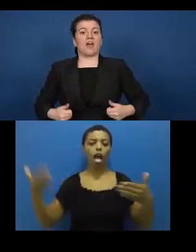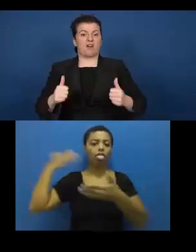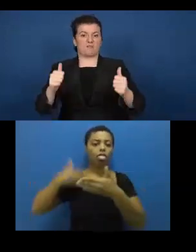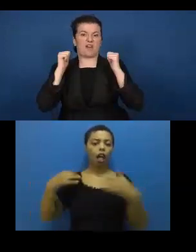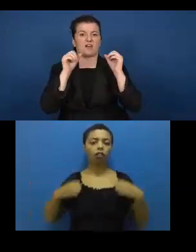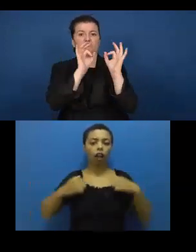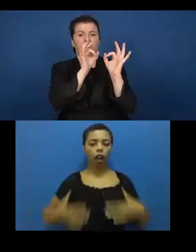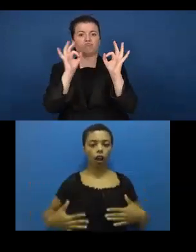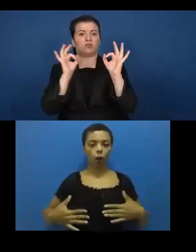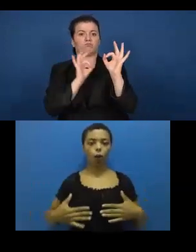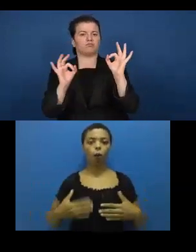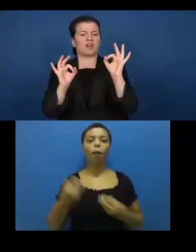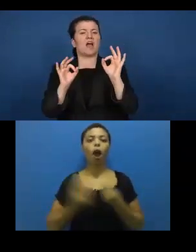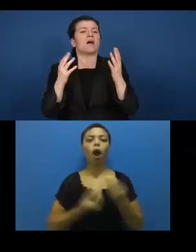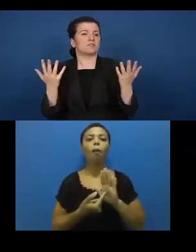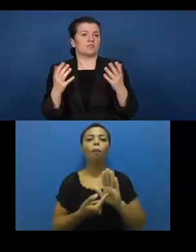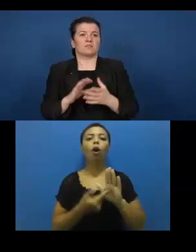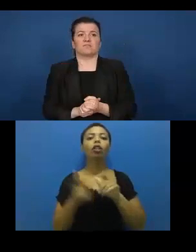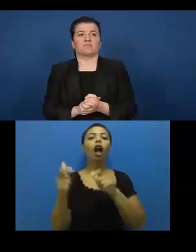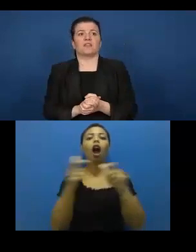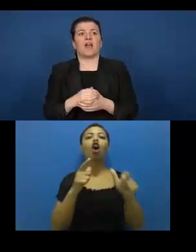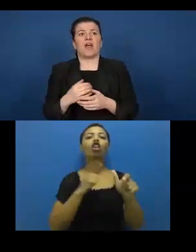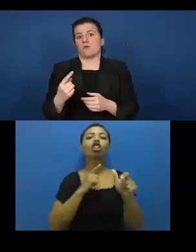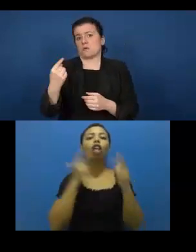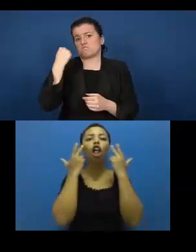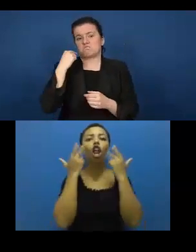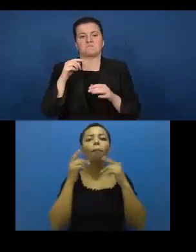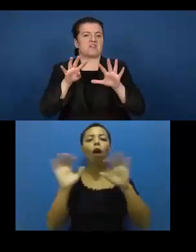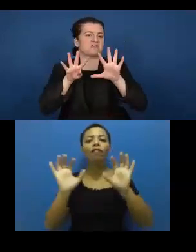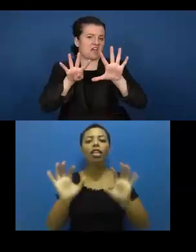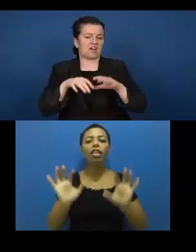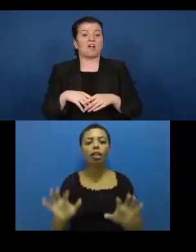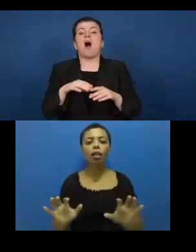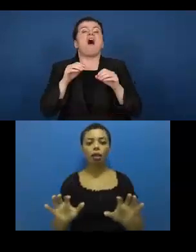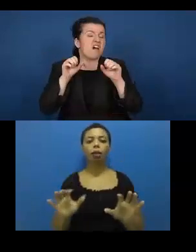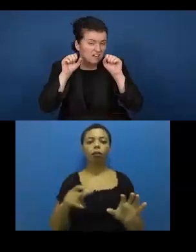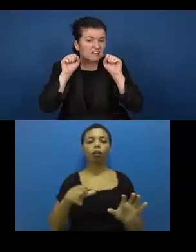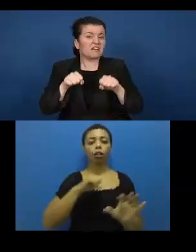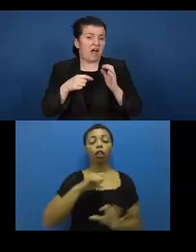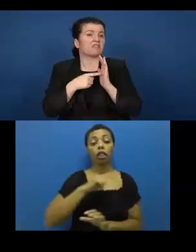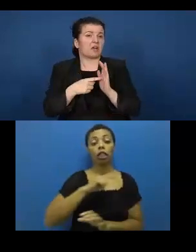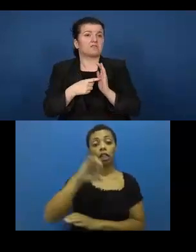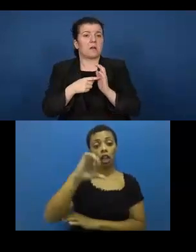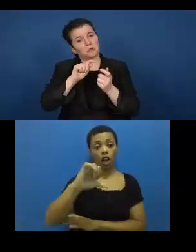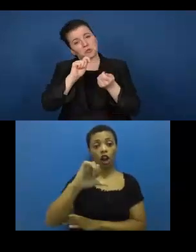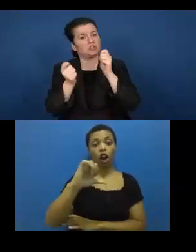the vibration motors anywhere in this vest. So I placed here 9, but it could also be, let's say, 16